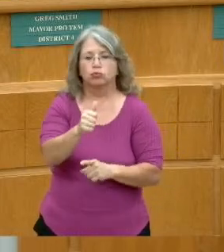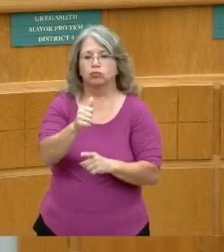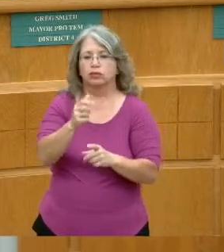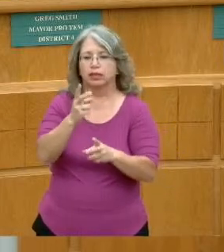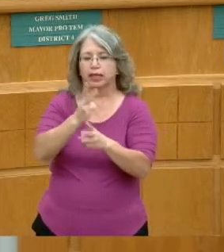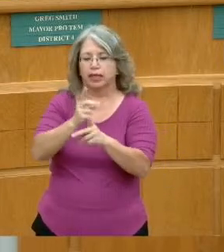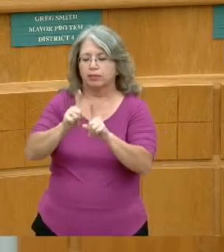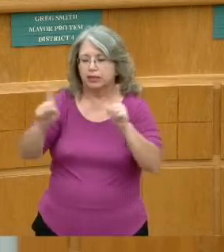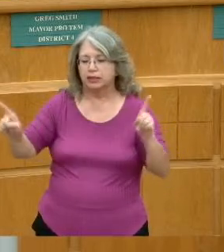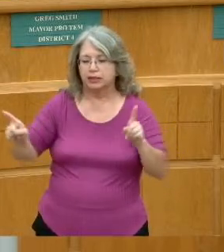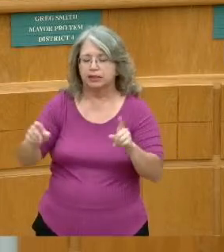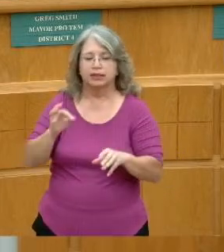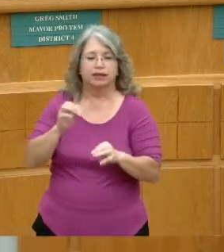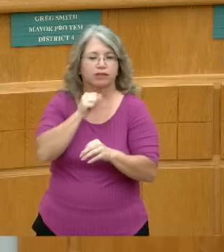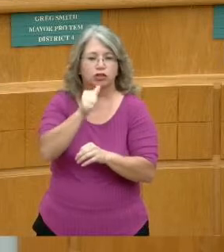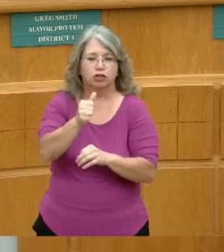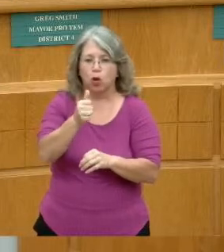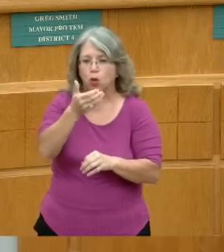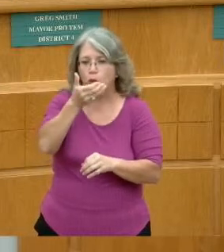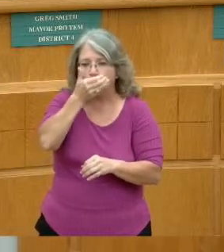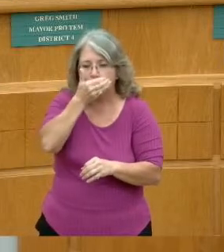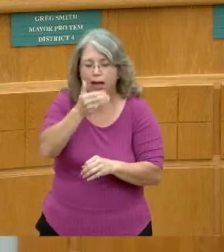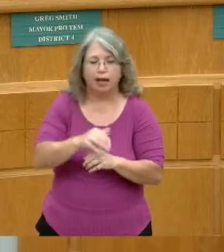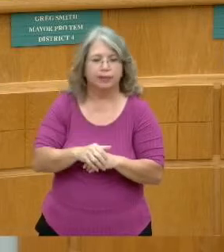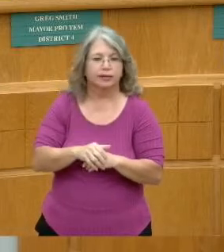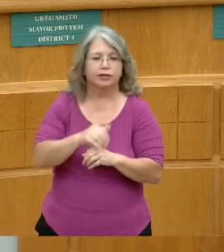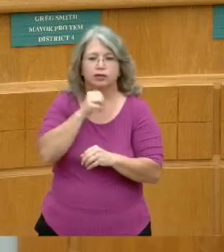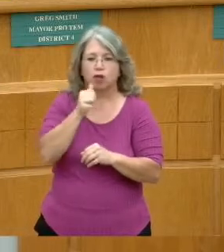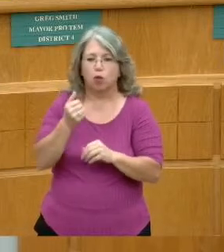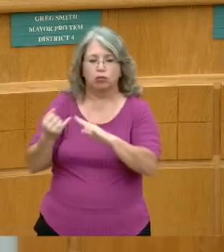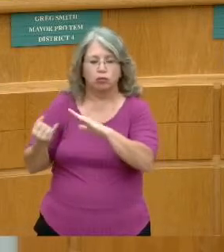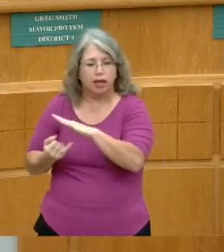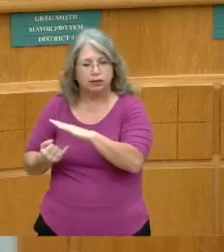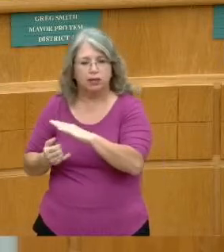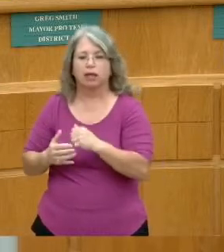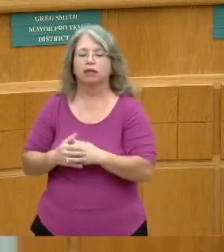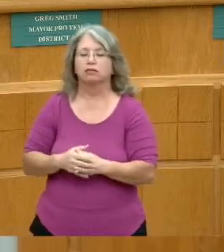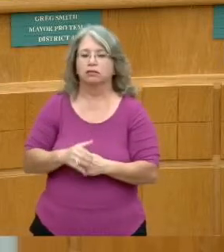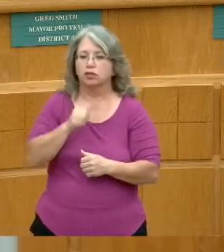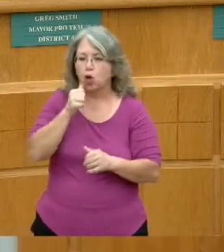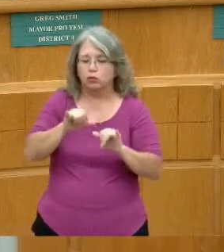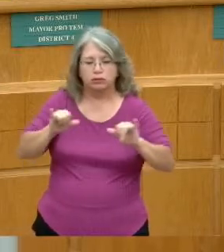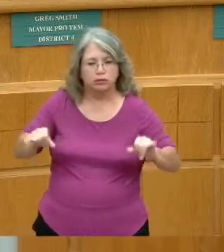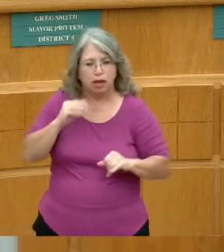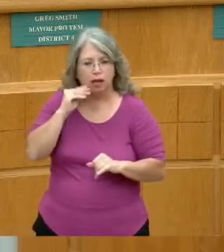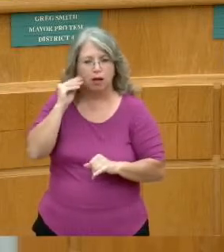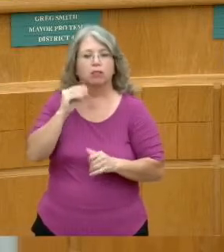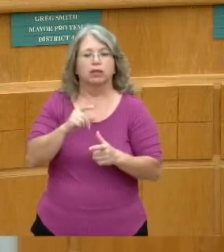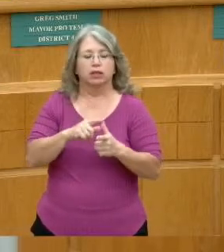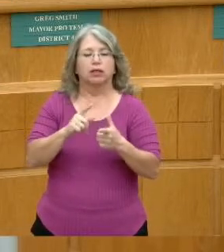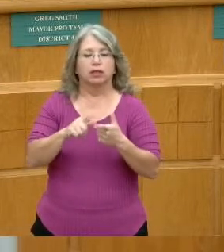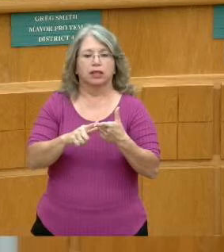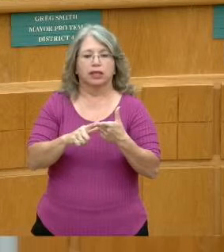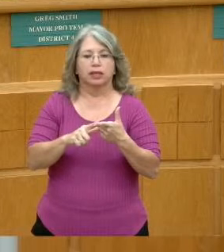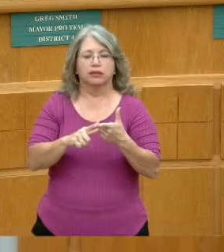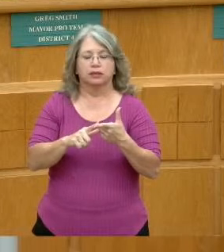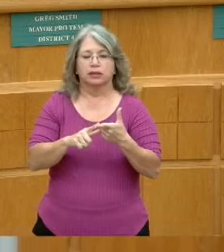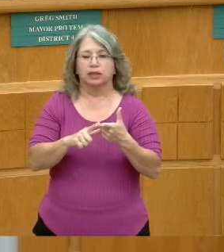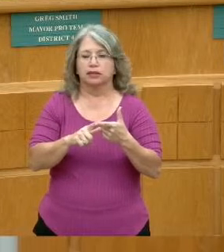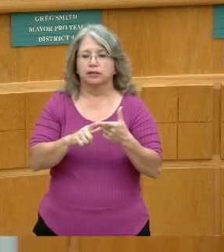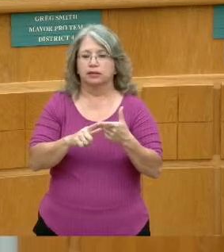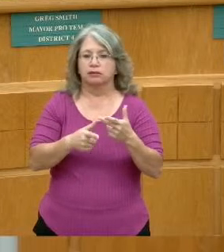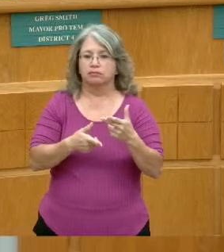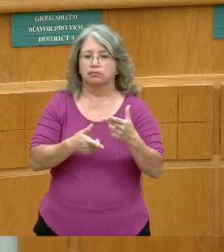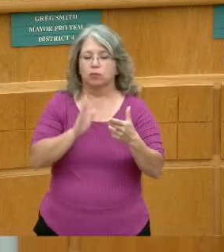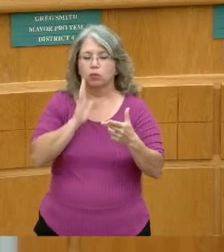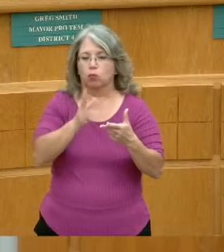quarters, it shows that it's probably increasing, at least based upon how closely we're coming in